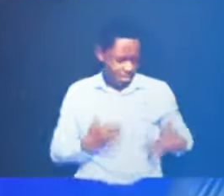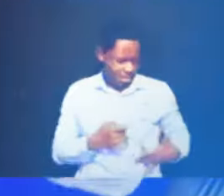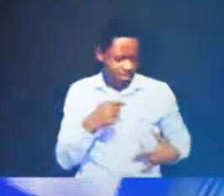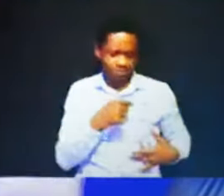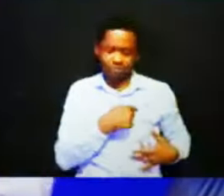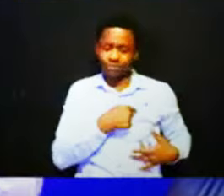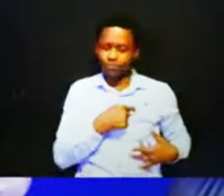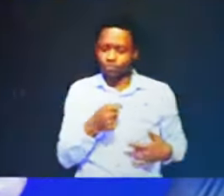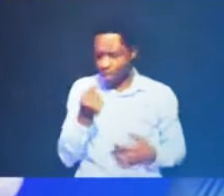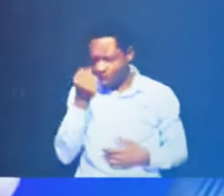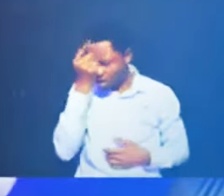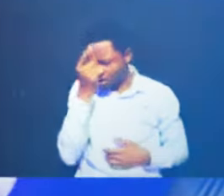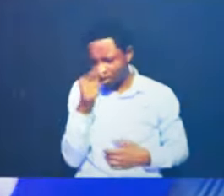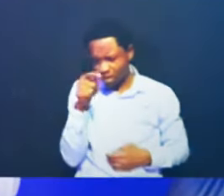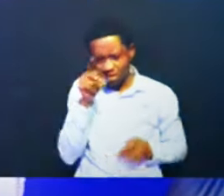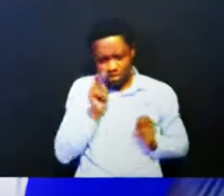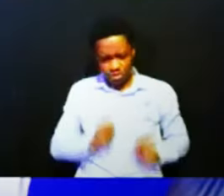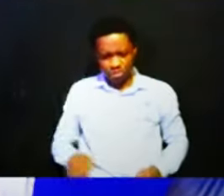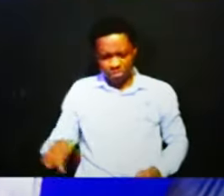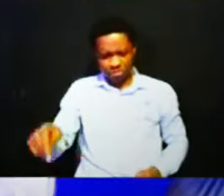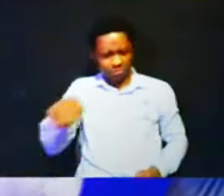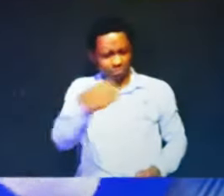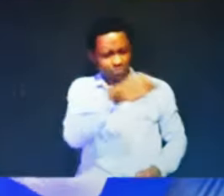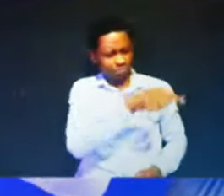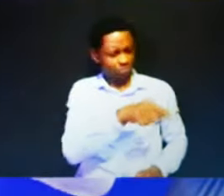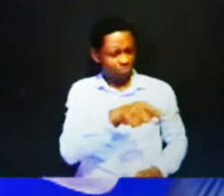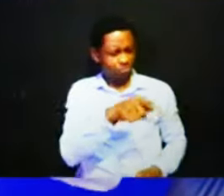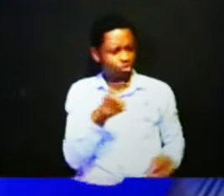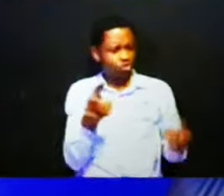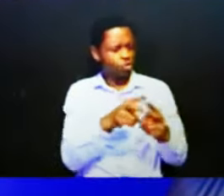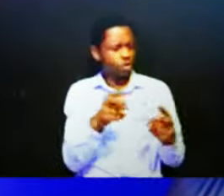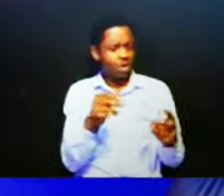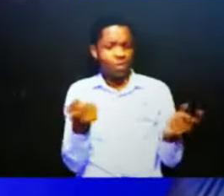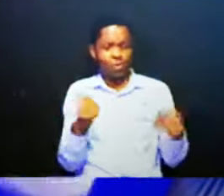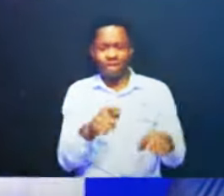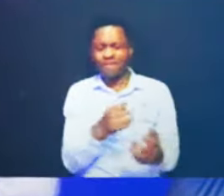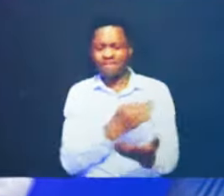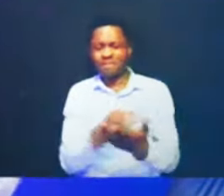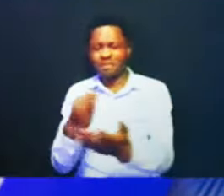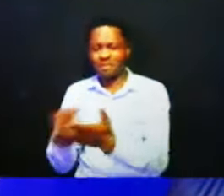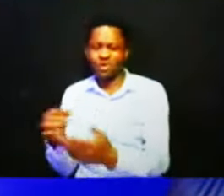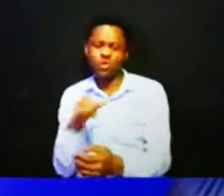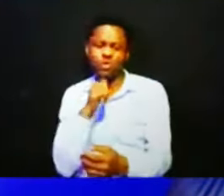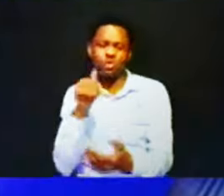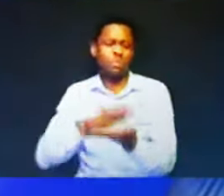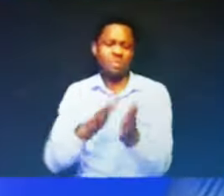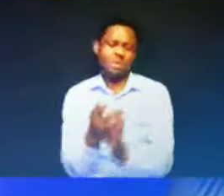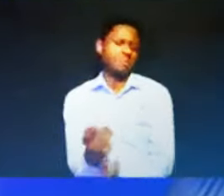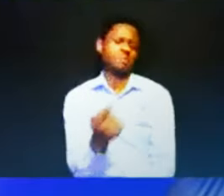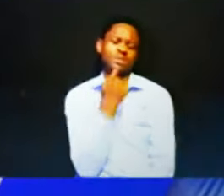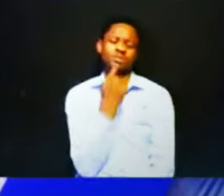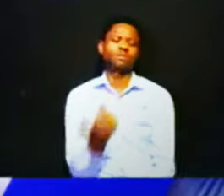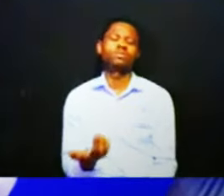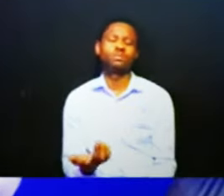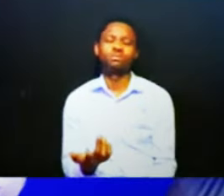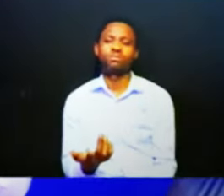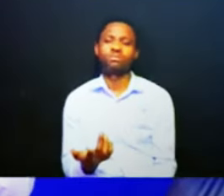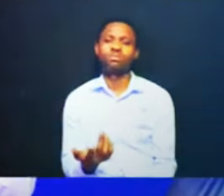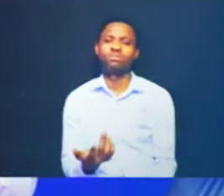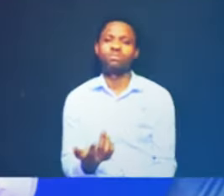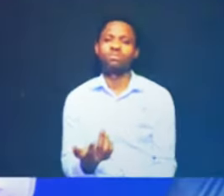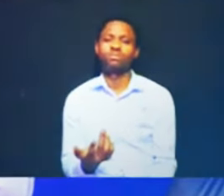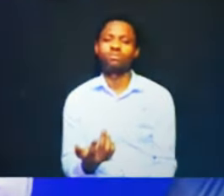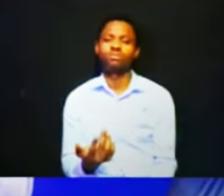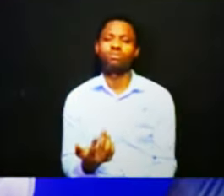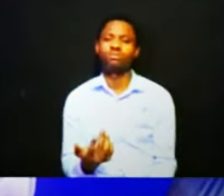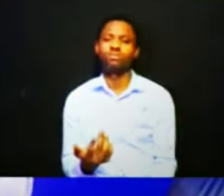understand human beings so that their failings will not bring us a lot of disappointment, so that